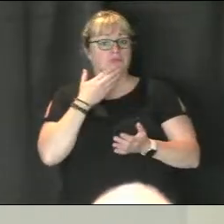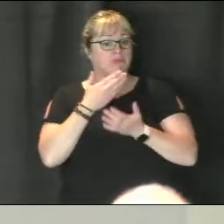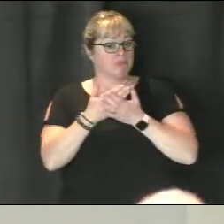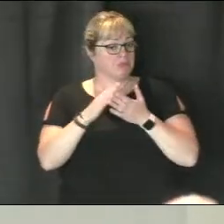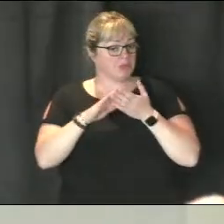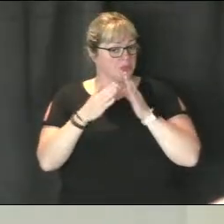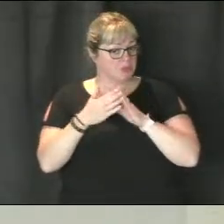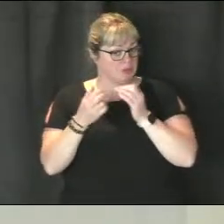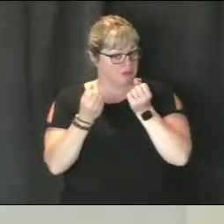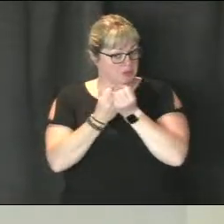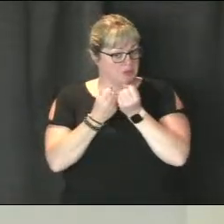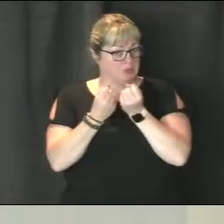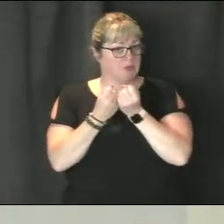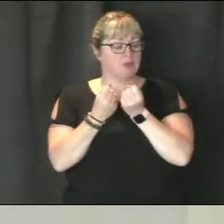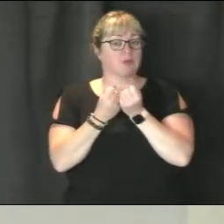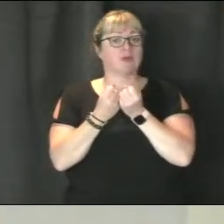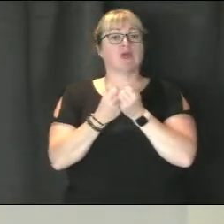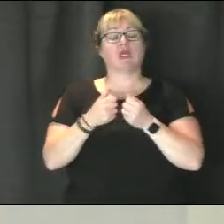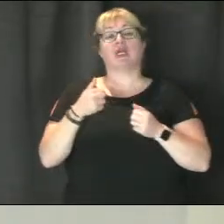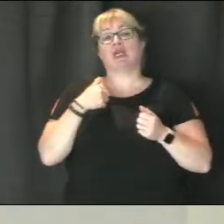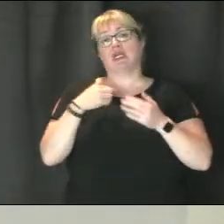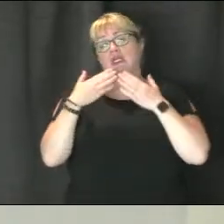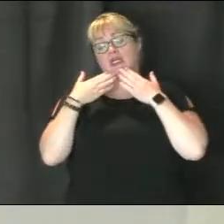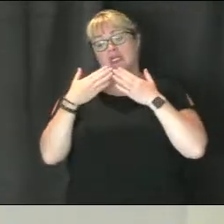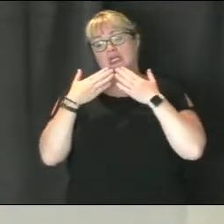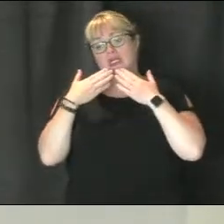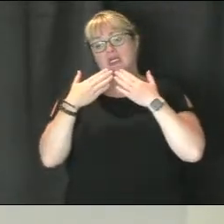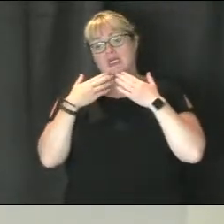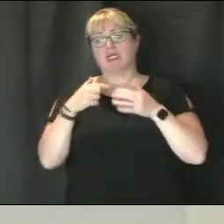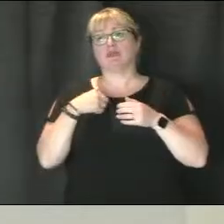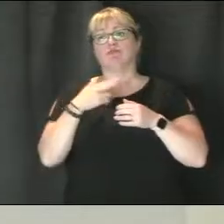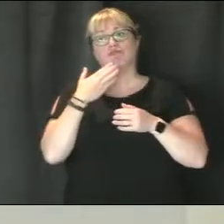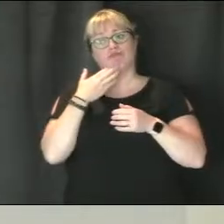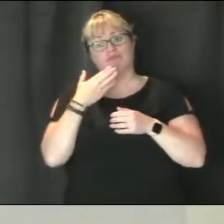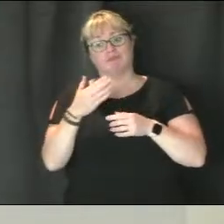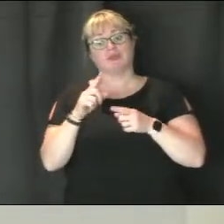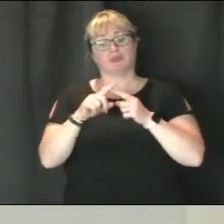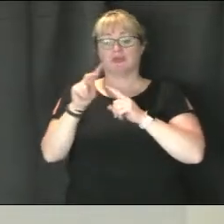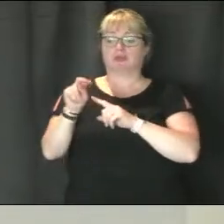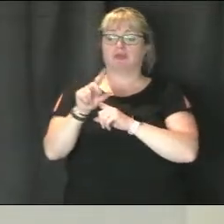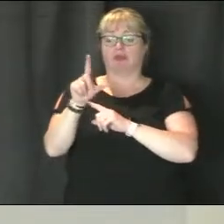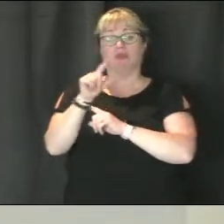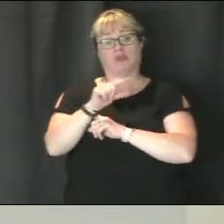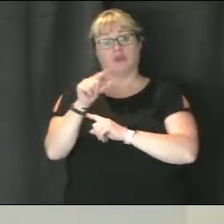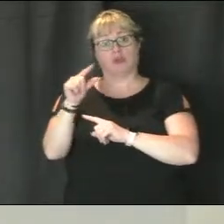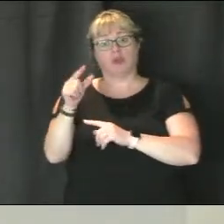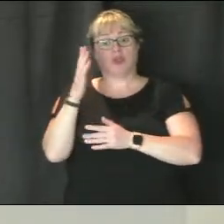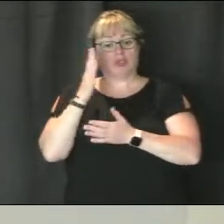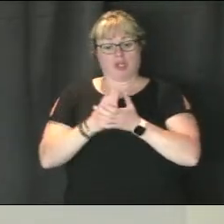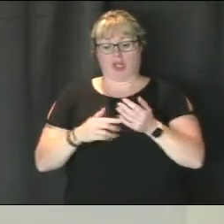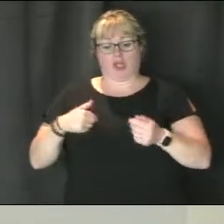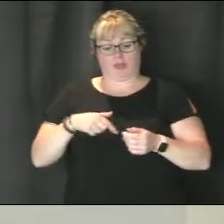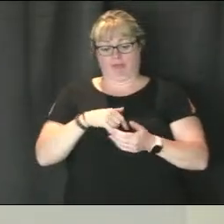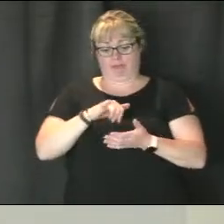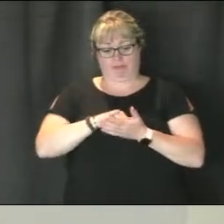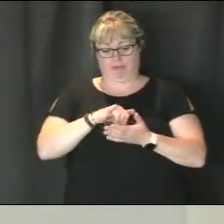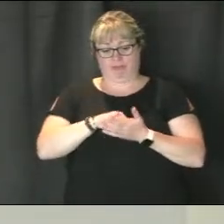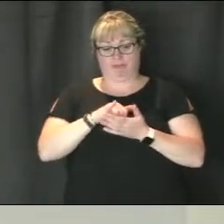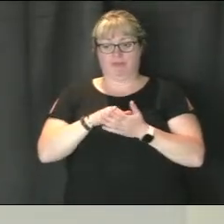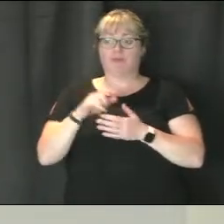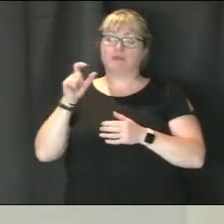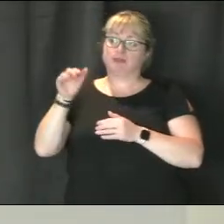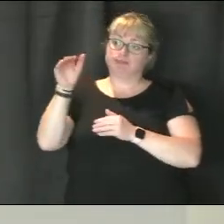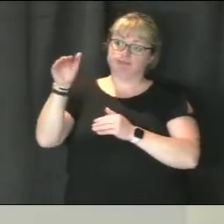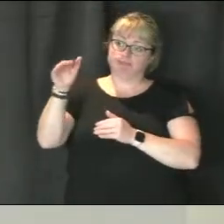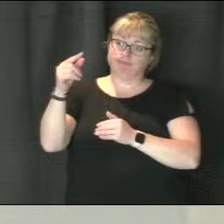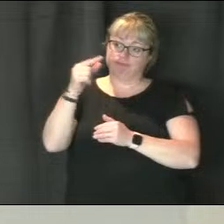community. And thanks to, I have to give a lot of credit to our government, because there's a lot of things you can't do unless you have the funds to do it.